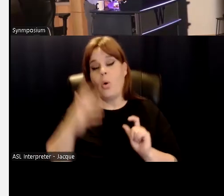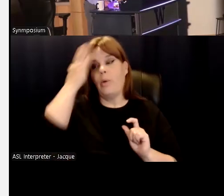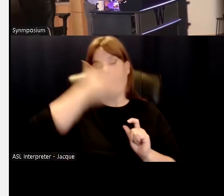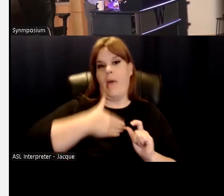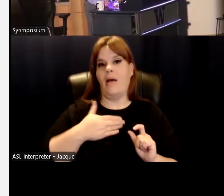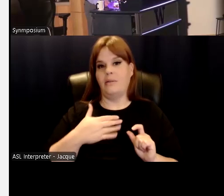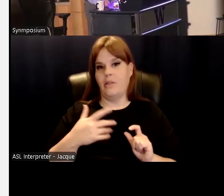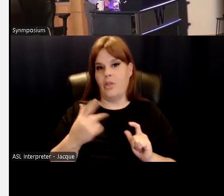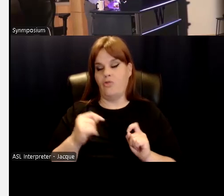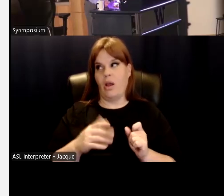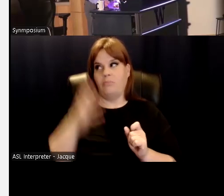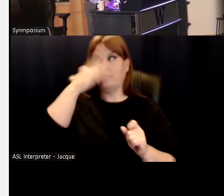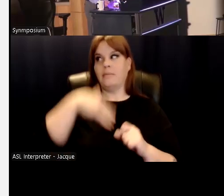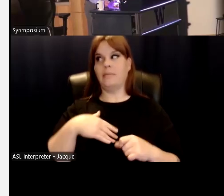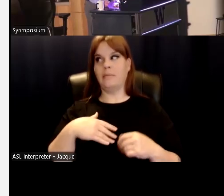try to cover it up.